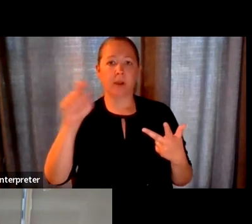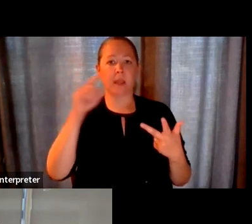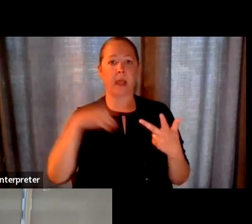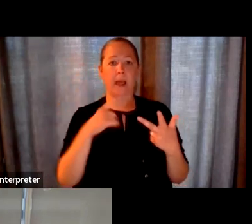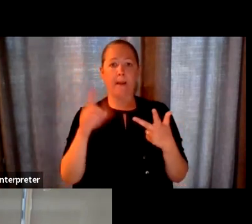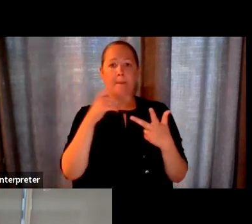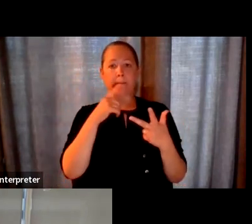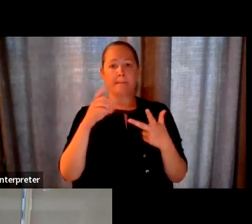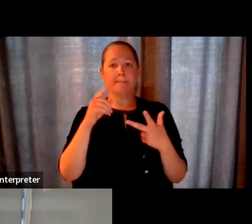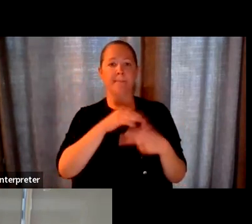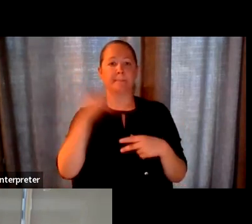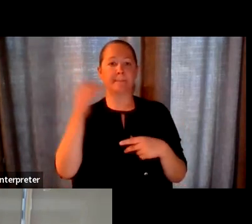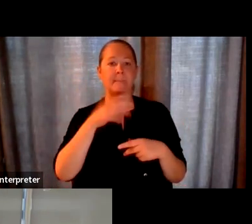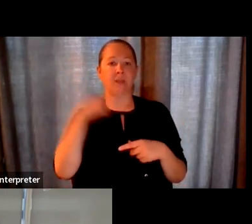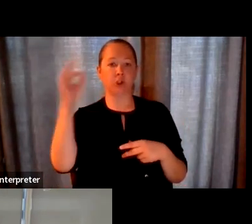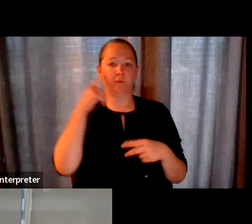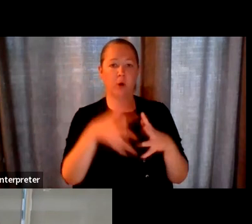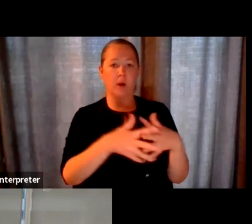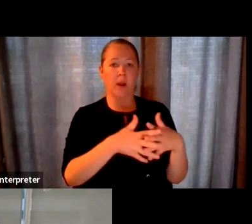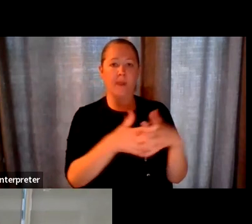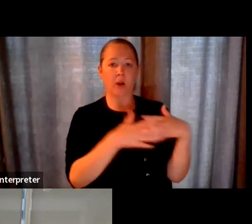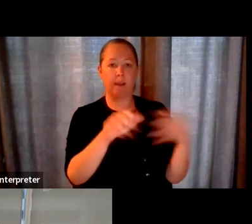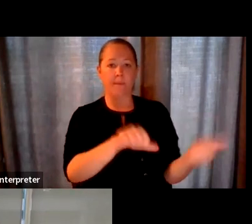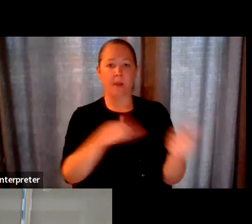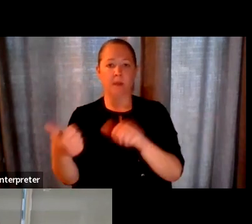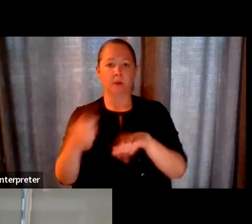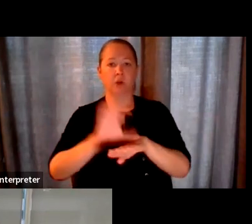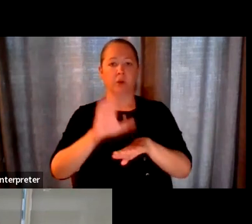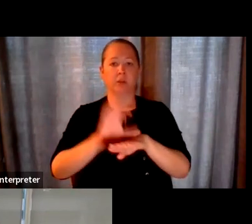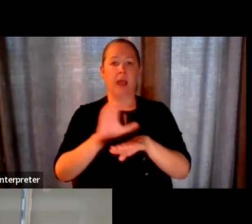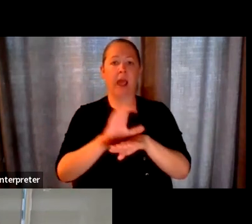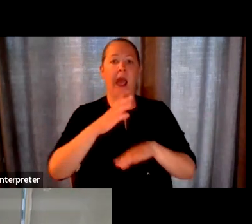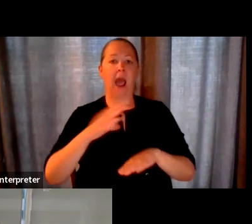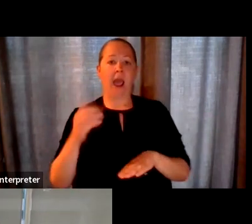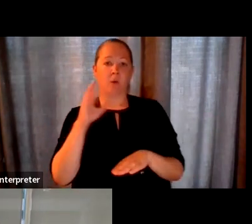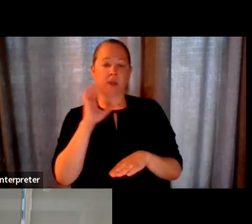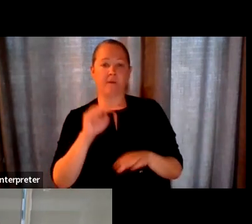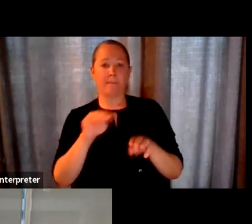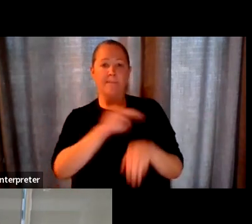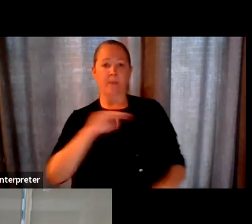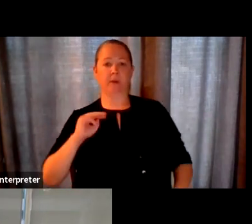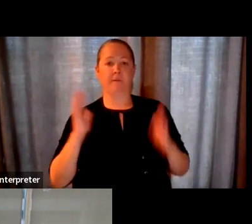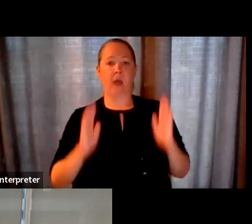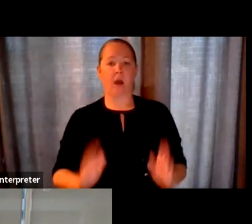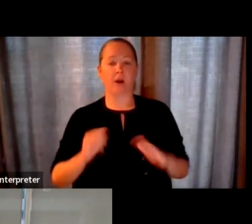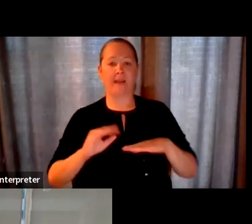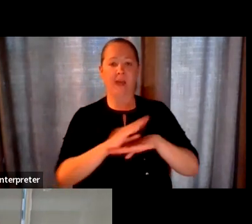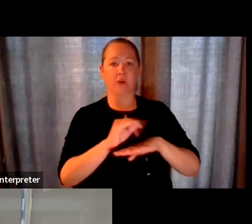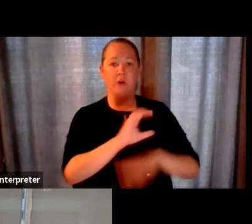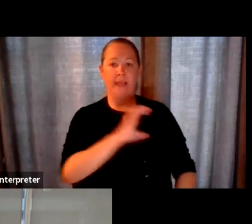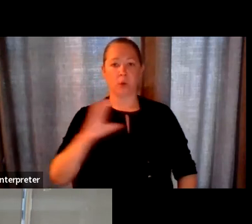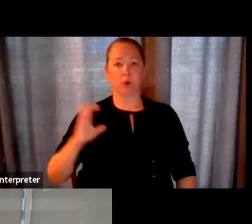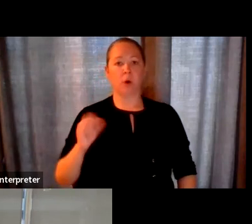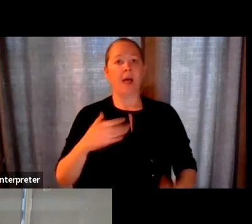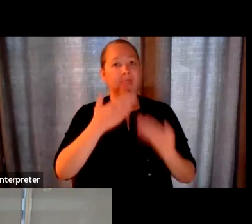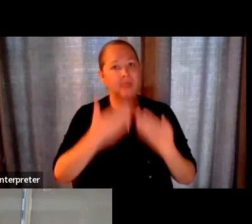member of Americans United's Faith Advisory Council. So welcome everyone. Thank you so much for being here